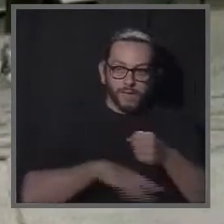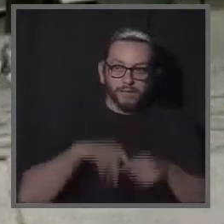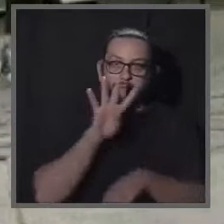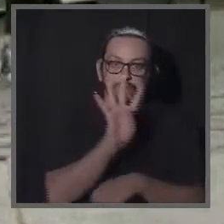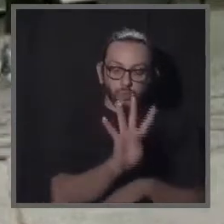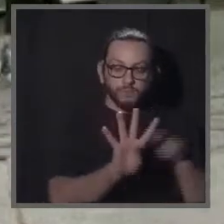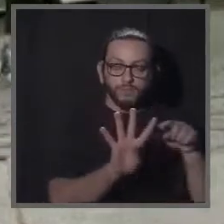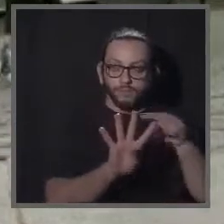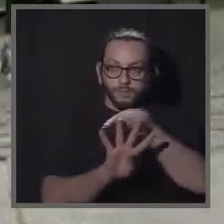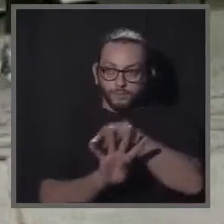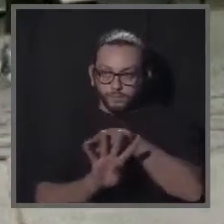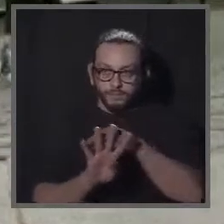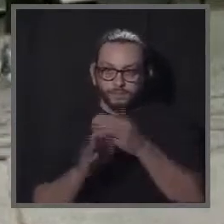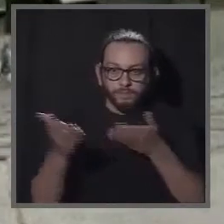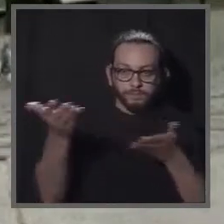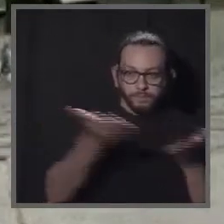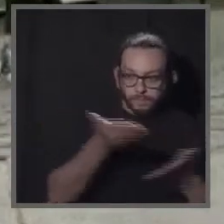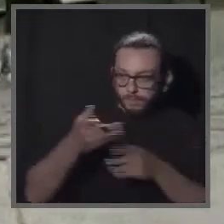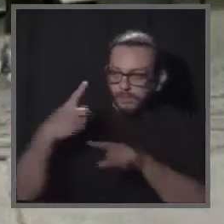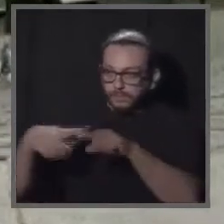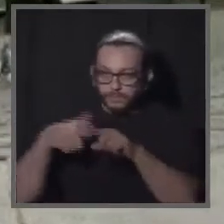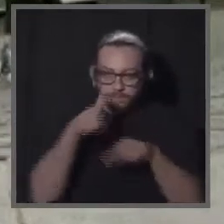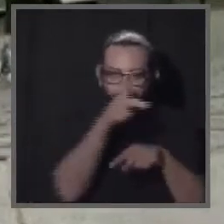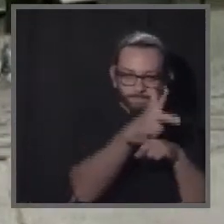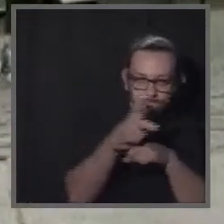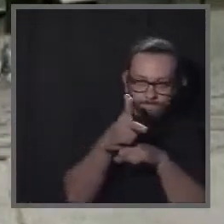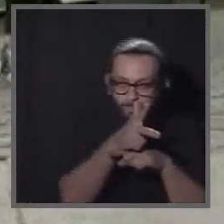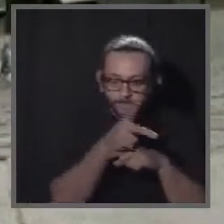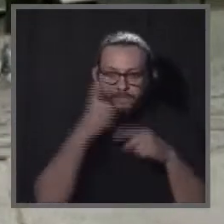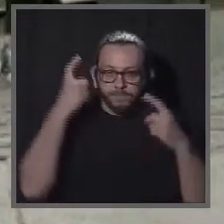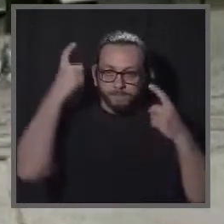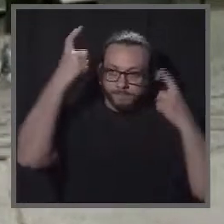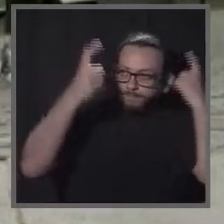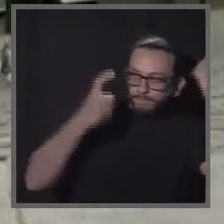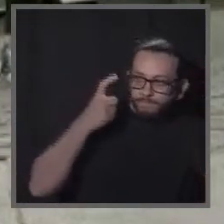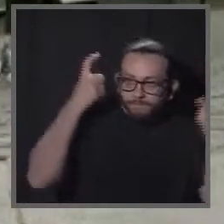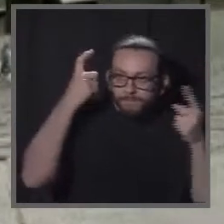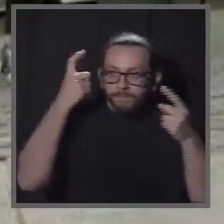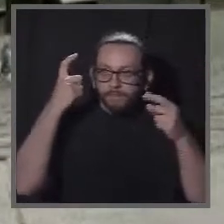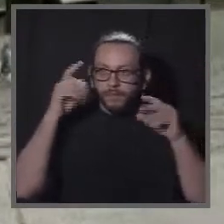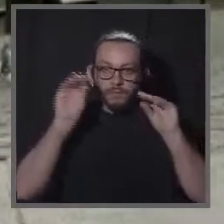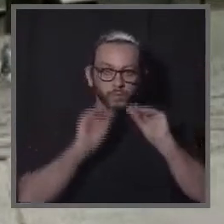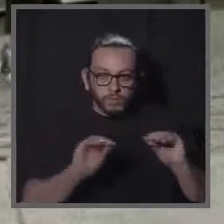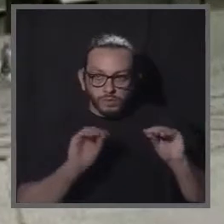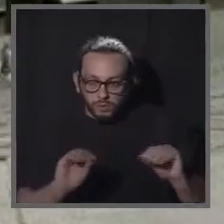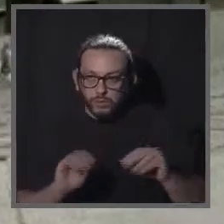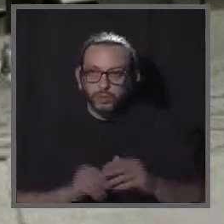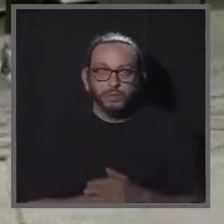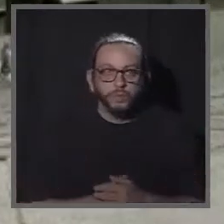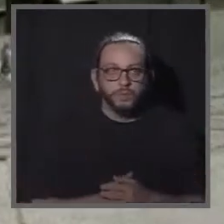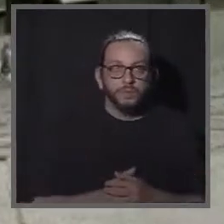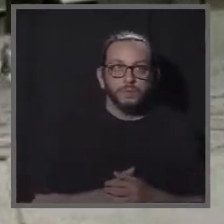presentation, documentation, thinking, and the area of training.